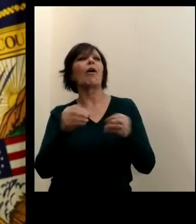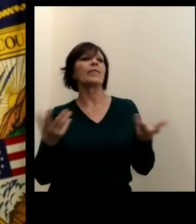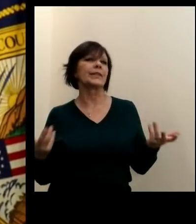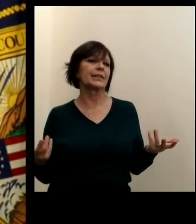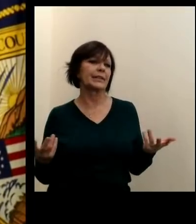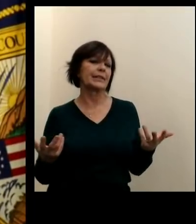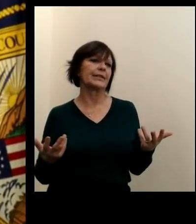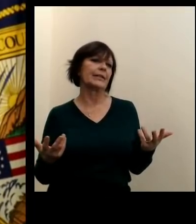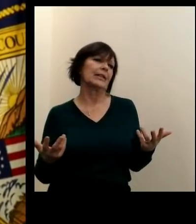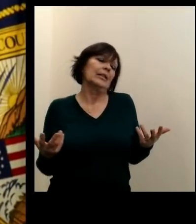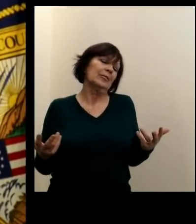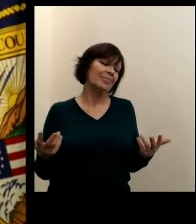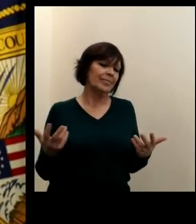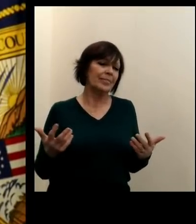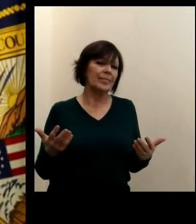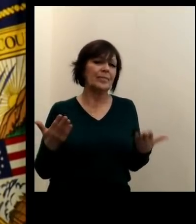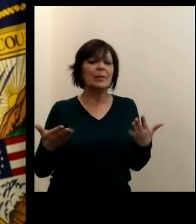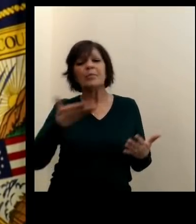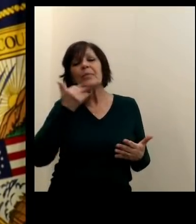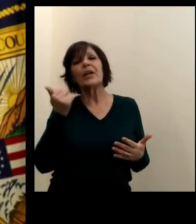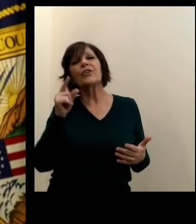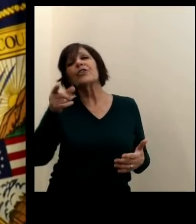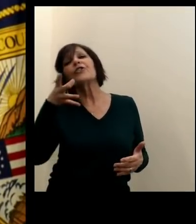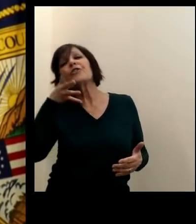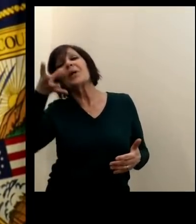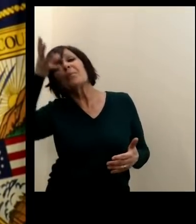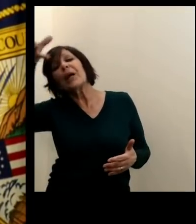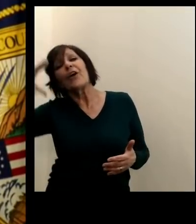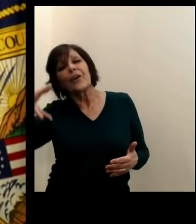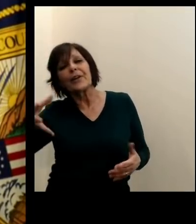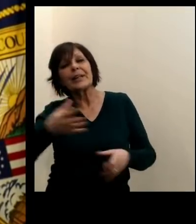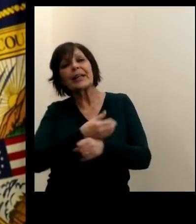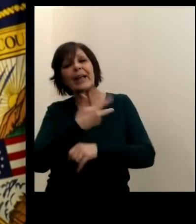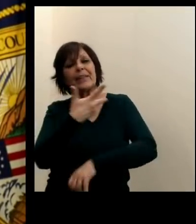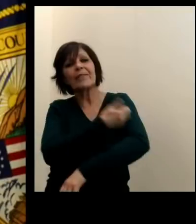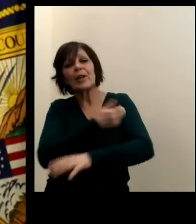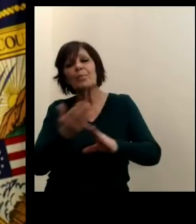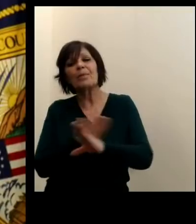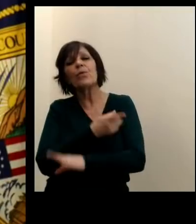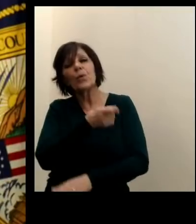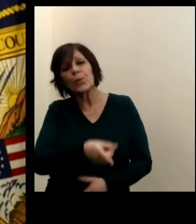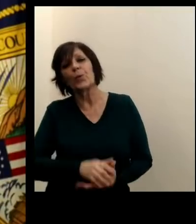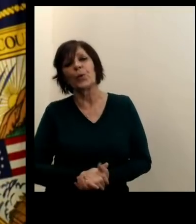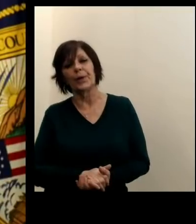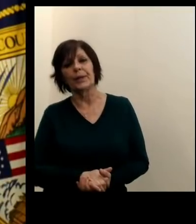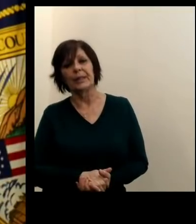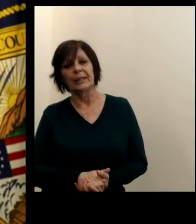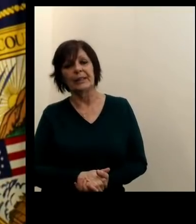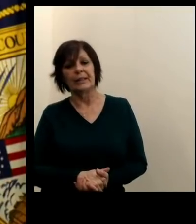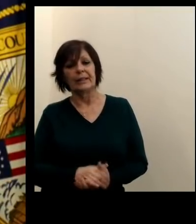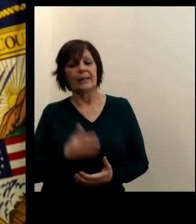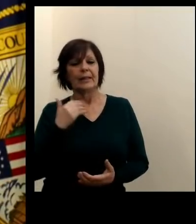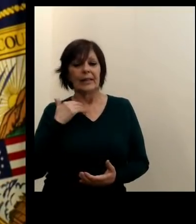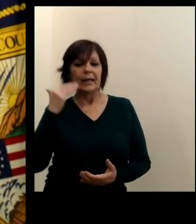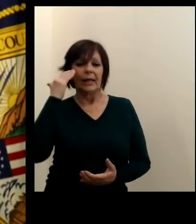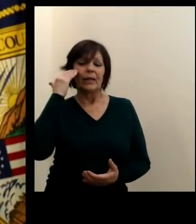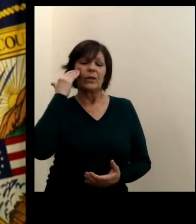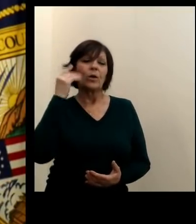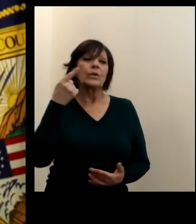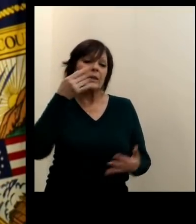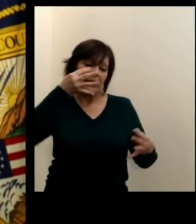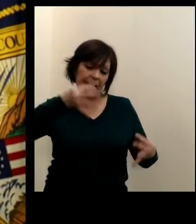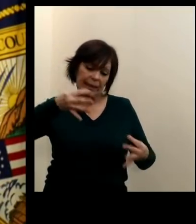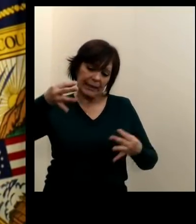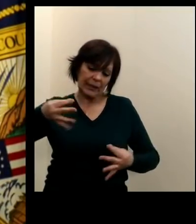corrections. Maybe it would be better if your grandparent or your parent got the vaccine before you did. I know that this is a decision